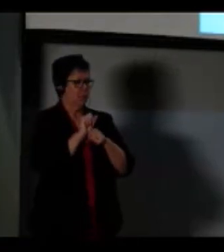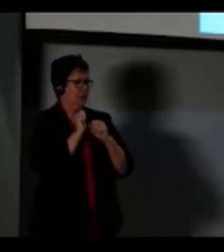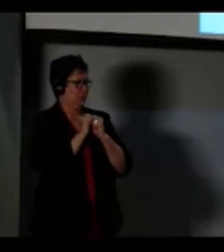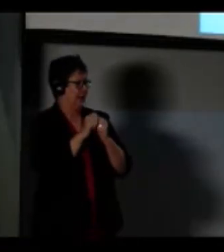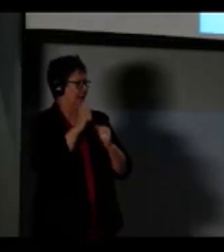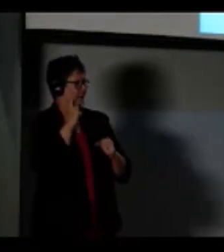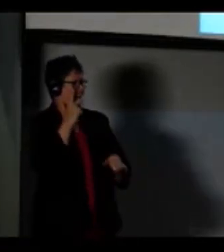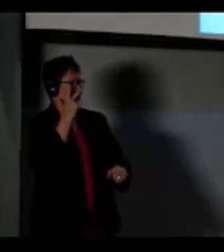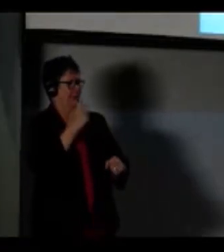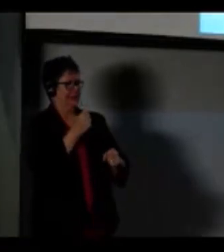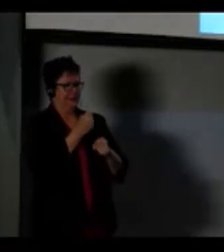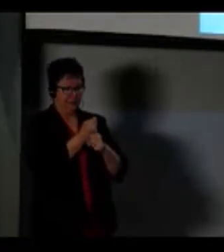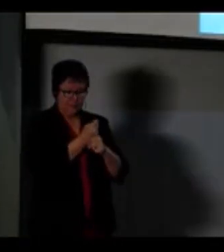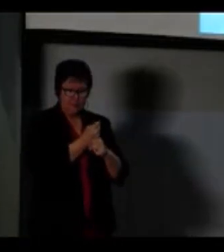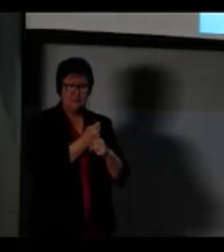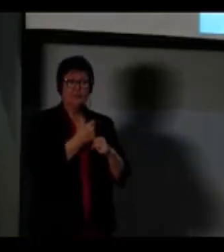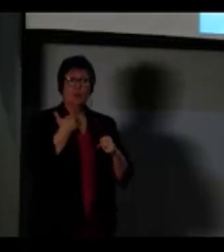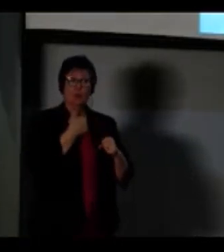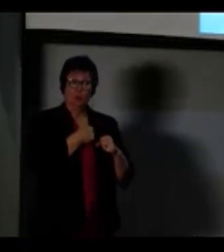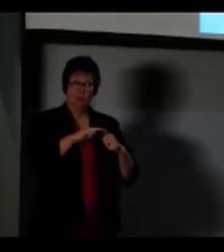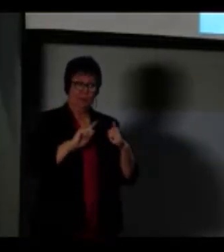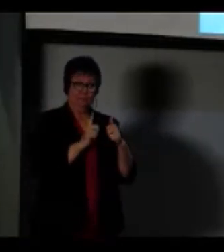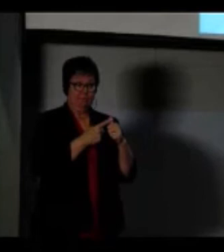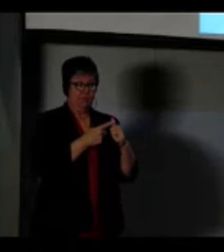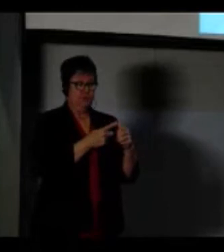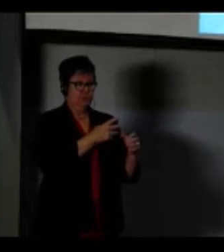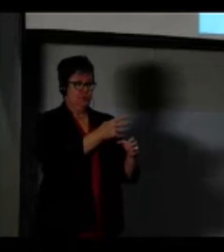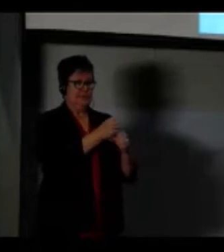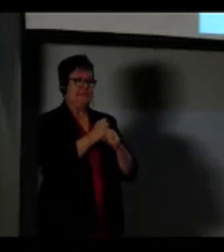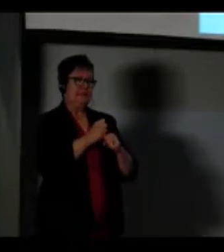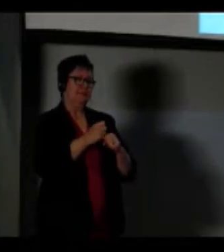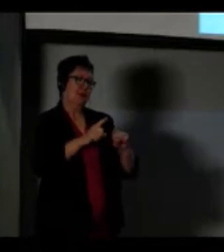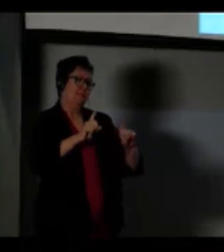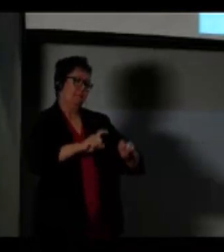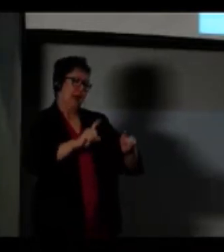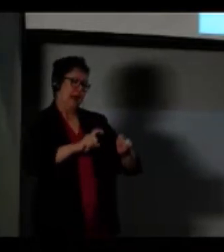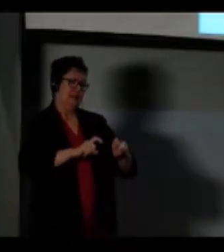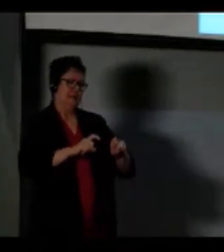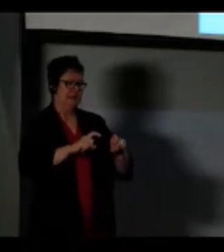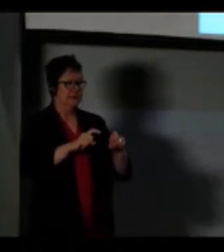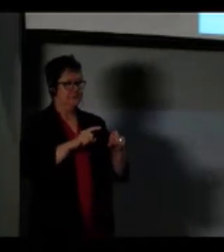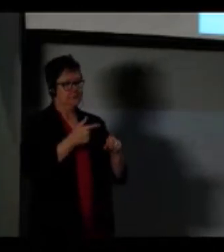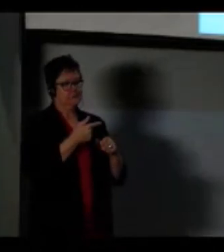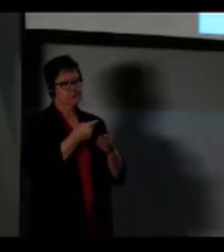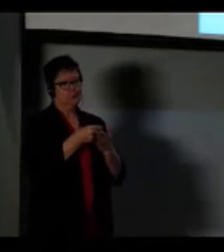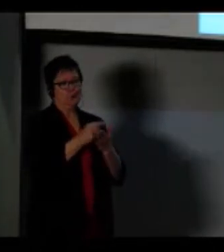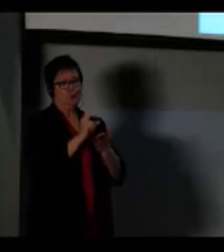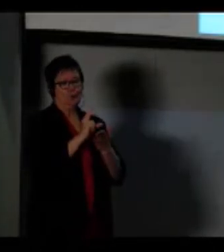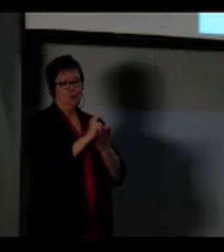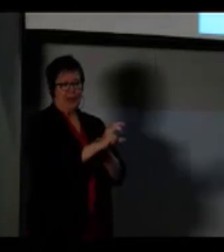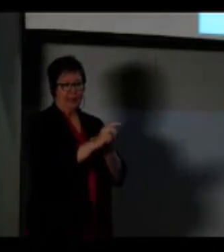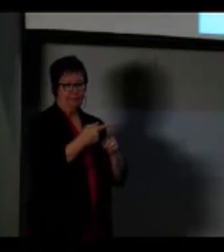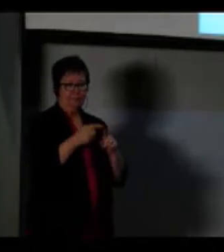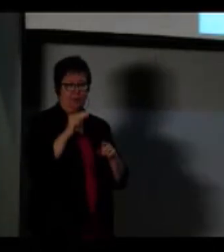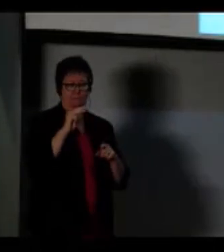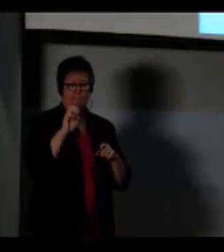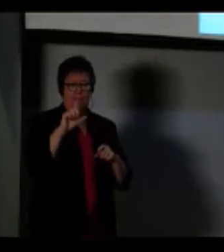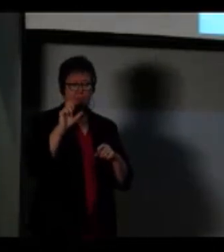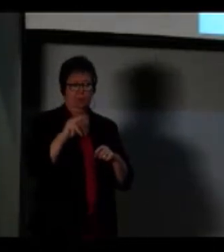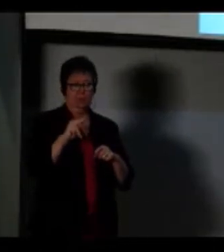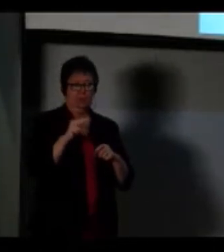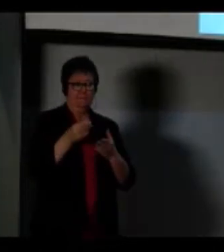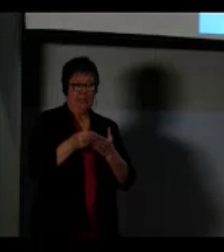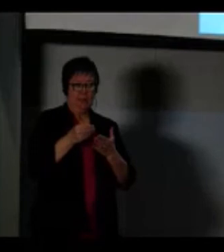for 3 years when we first received a pilot grant from the Andrew W. Mellon Foundation to explore linked open data